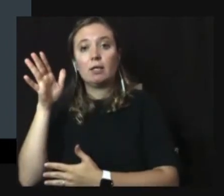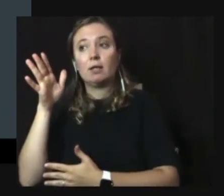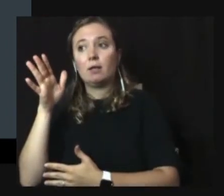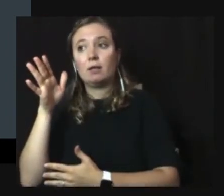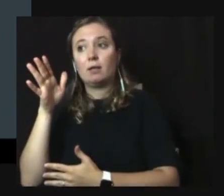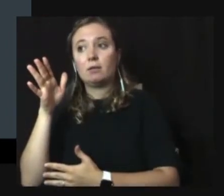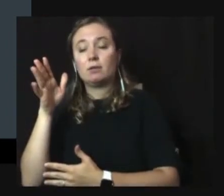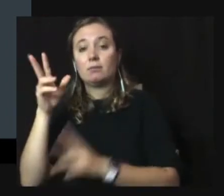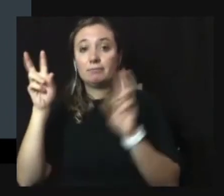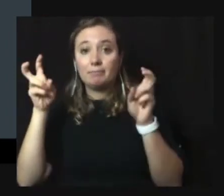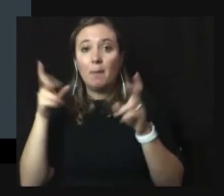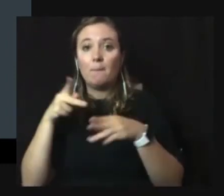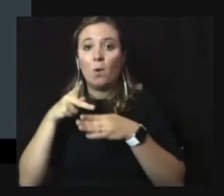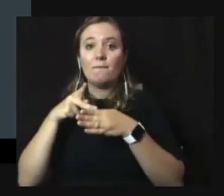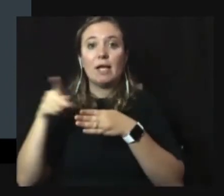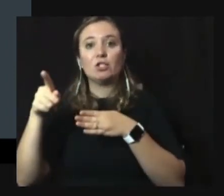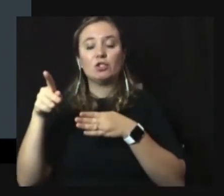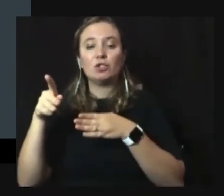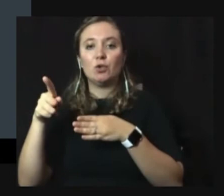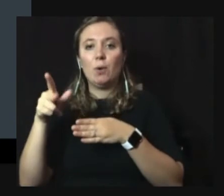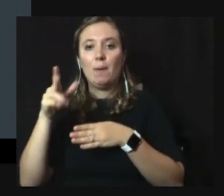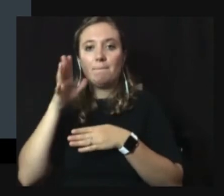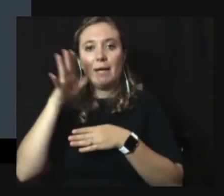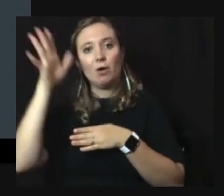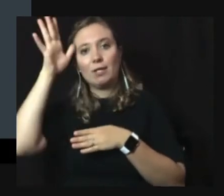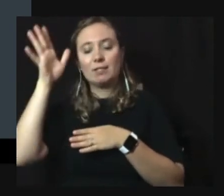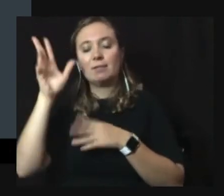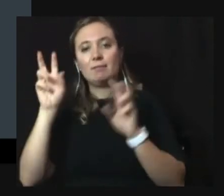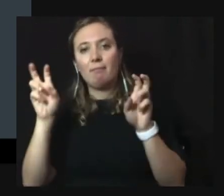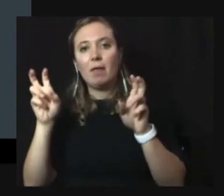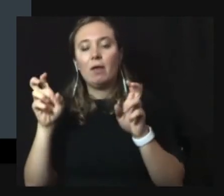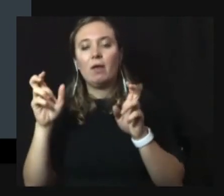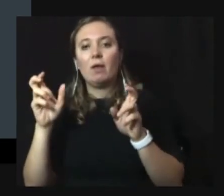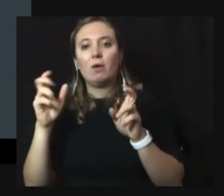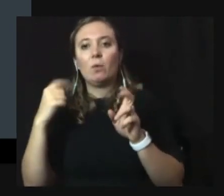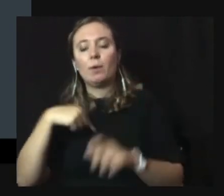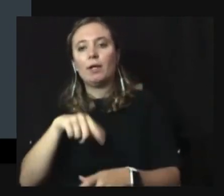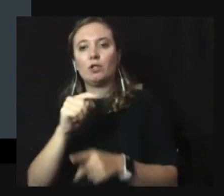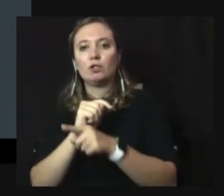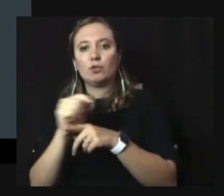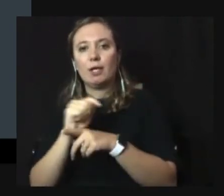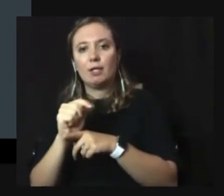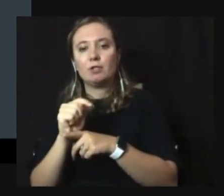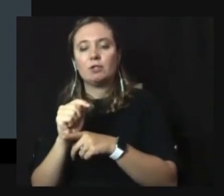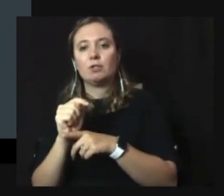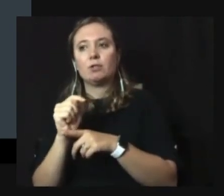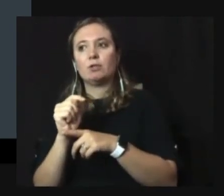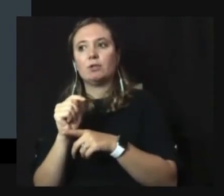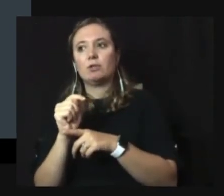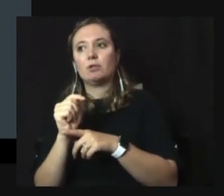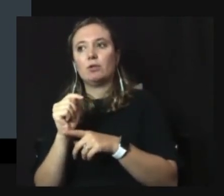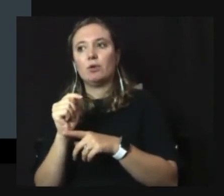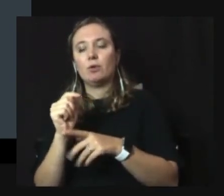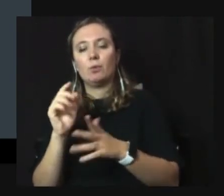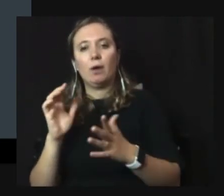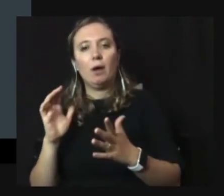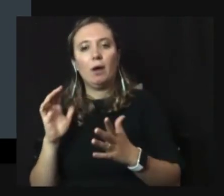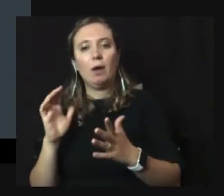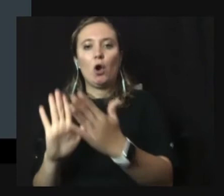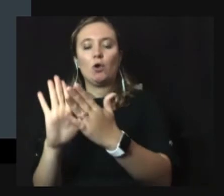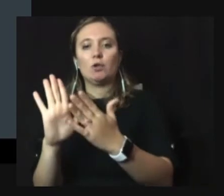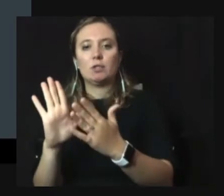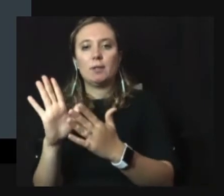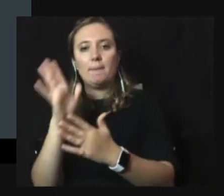professional parents are trained to approach parenting is profound. So a